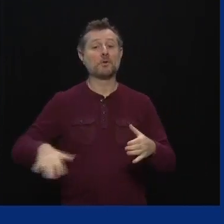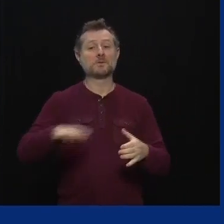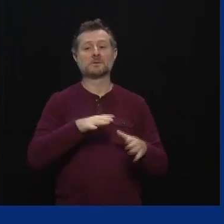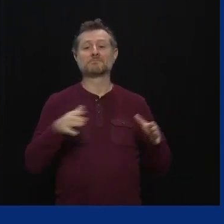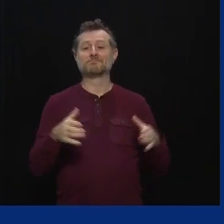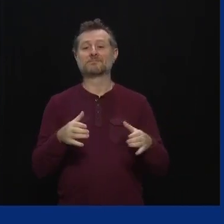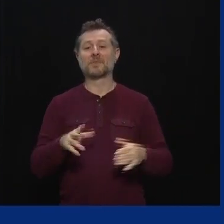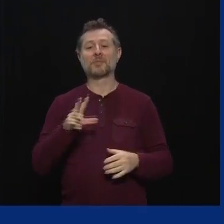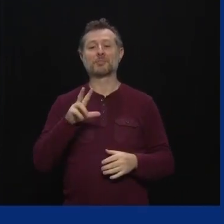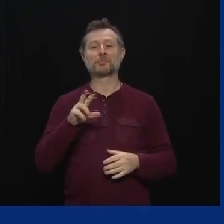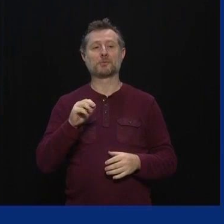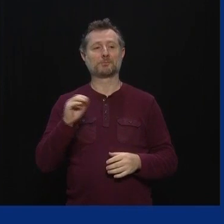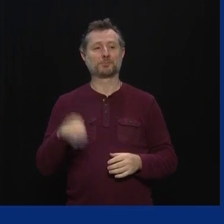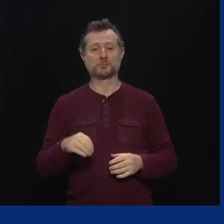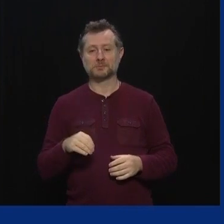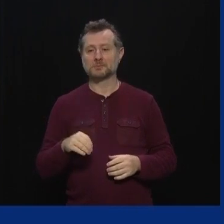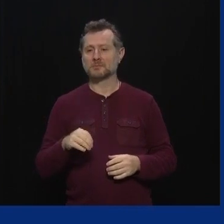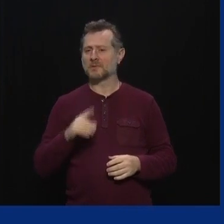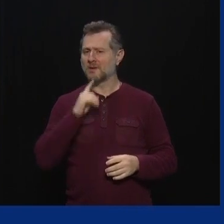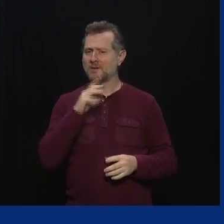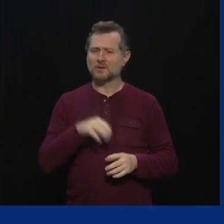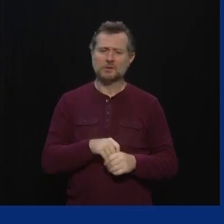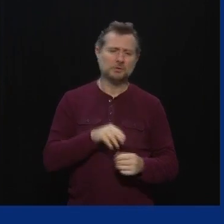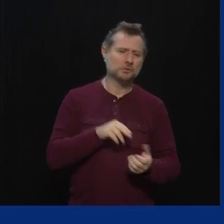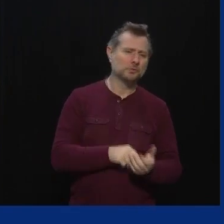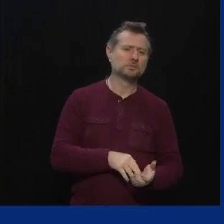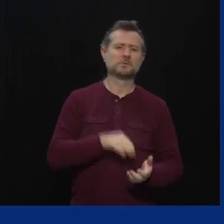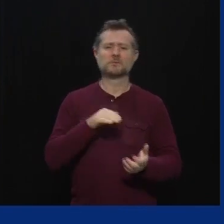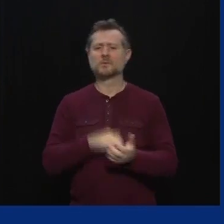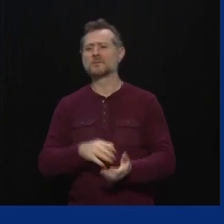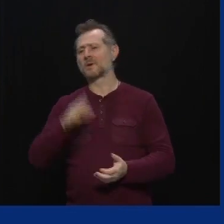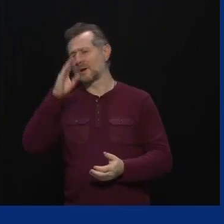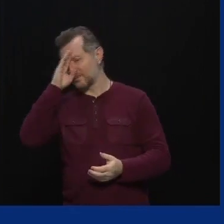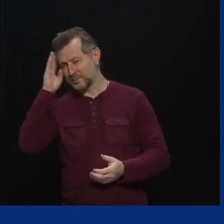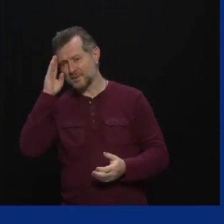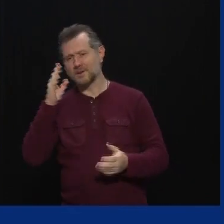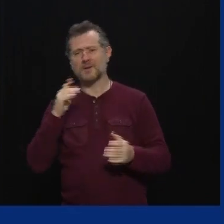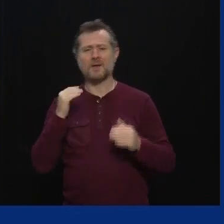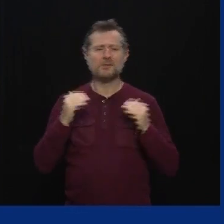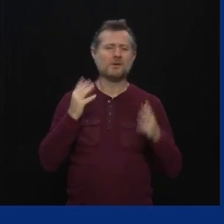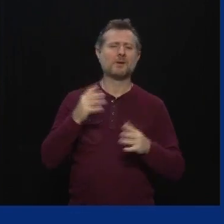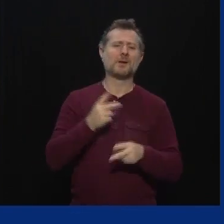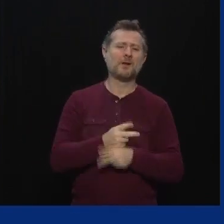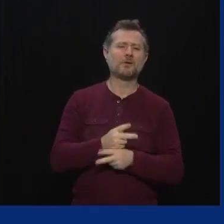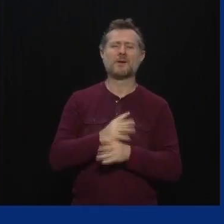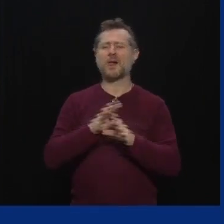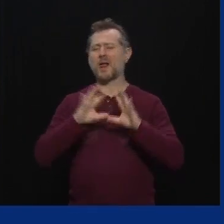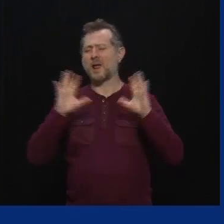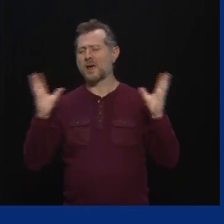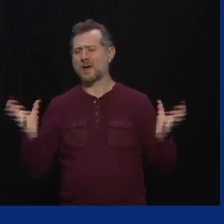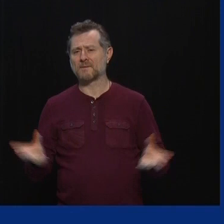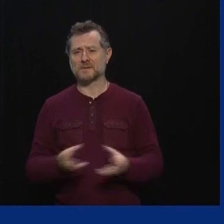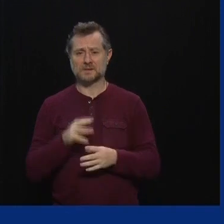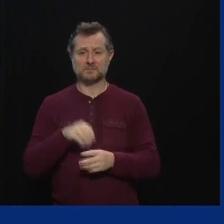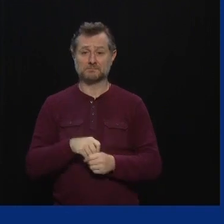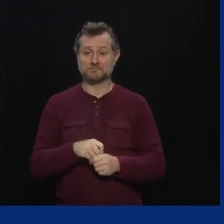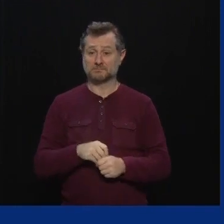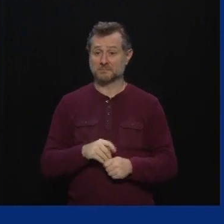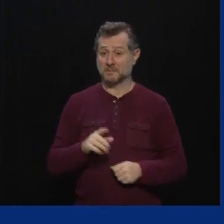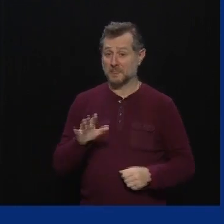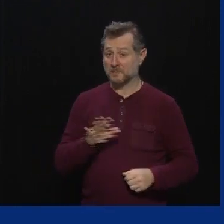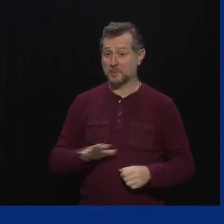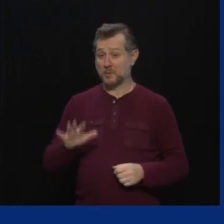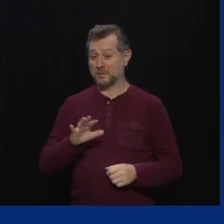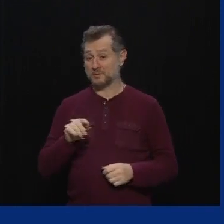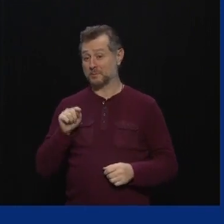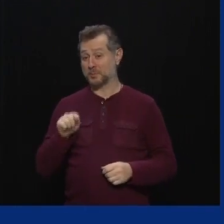question, and that includes hospitals, nursing homes, adult and home care. We also have about 0.5% who are still waiting to get vaccinated, who are